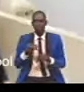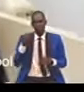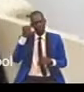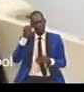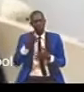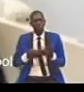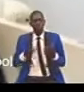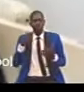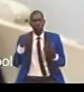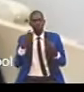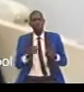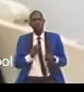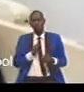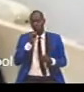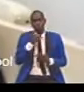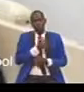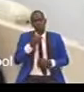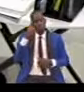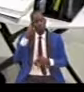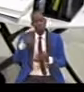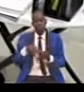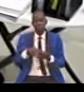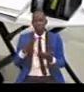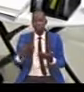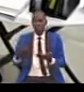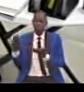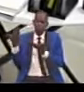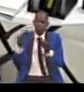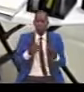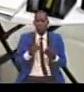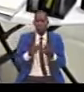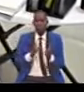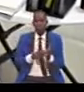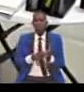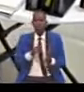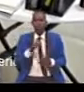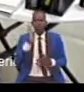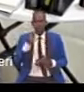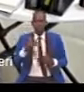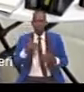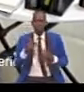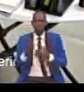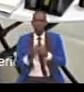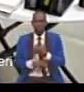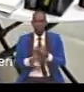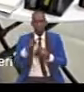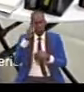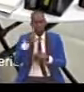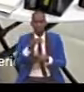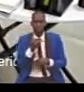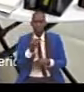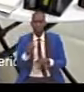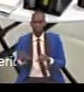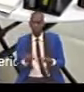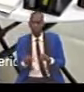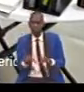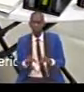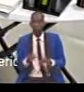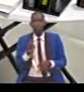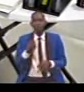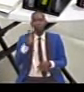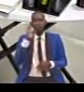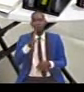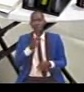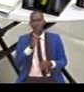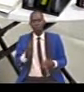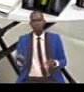going on. I'm so sorry for what this has cost your school. What is the consequence for his action? We have agreed to suspend him for a 2-week